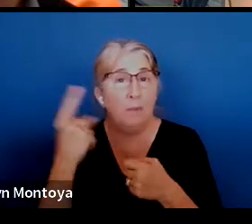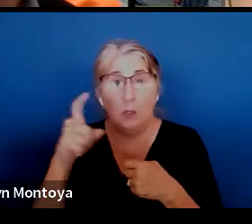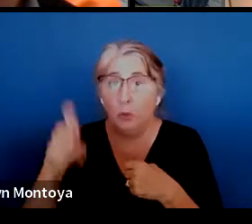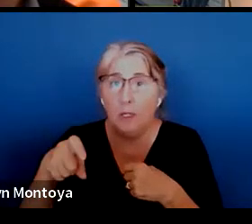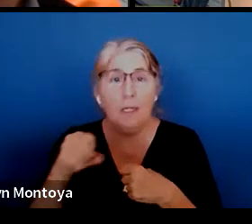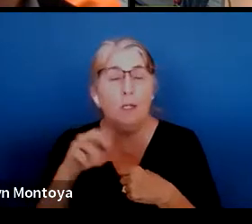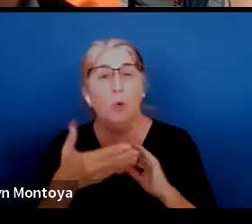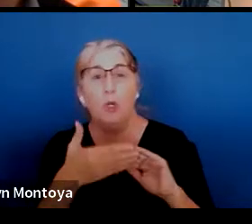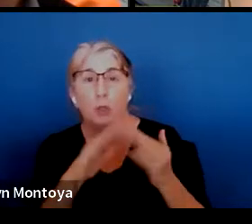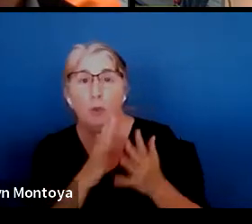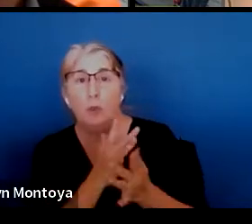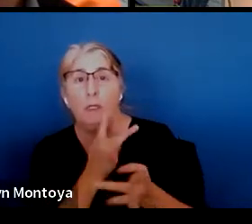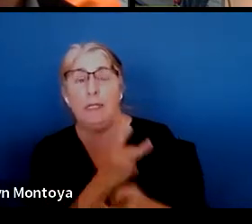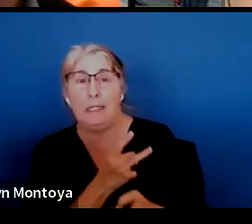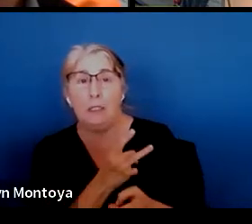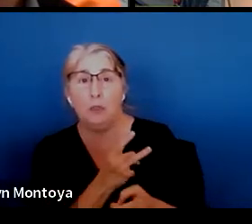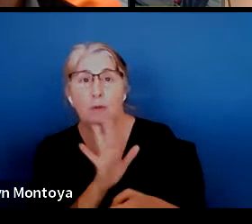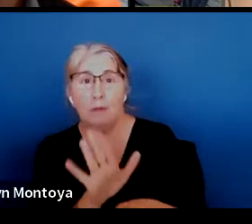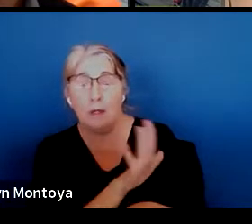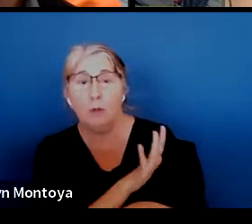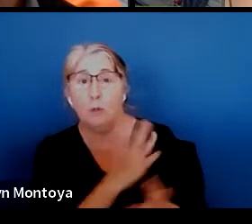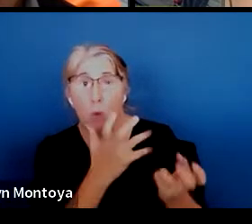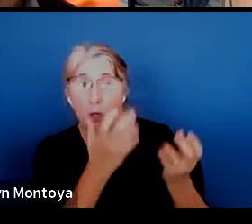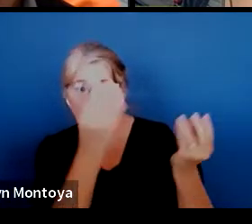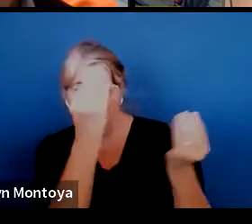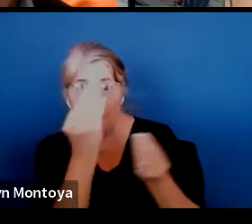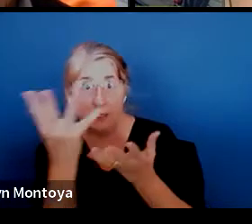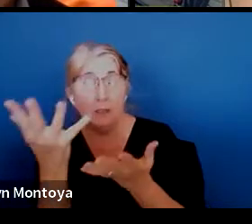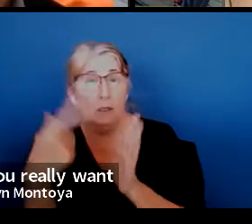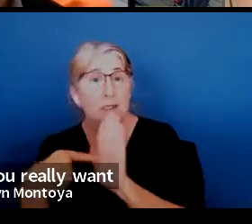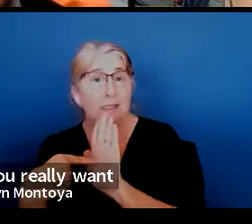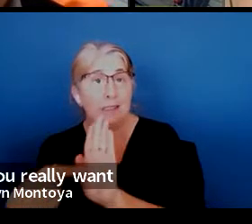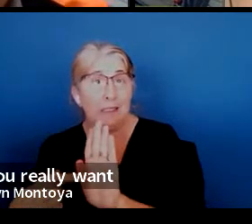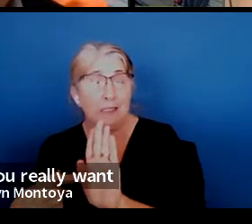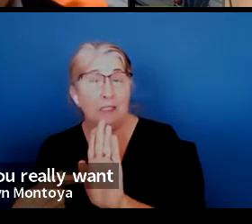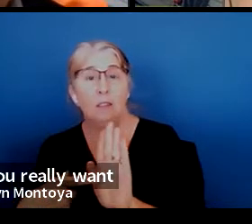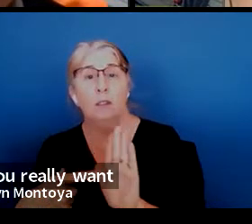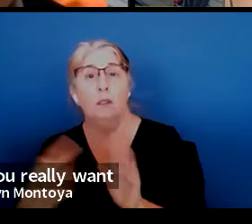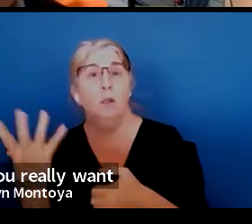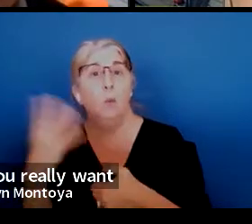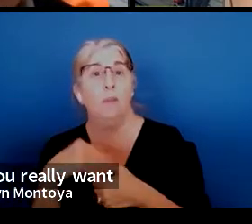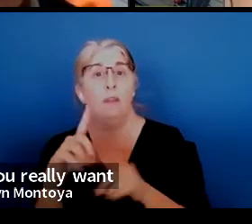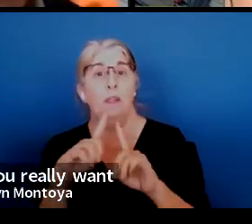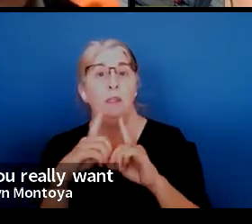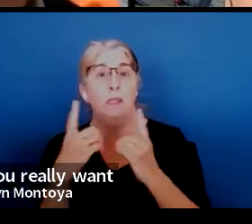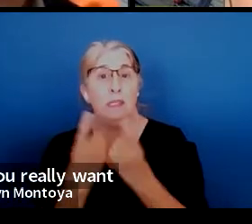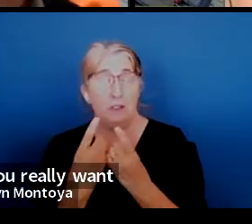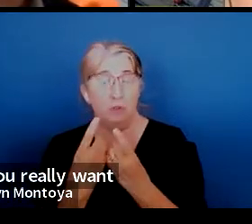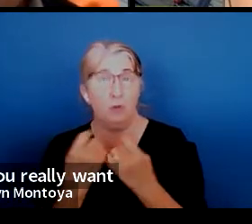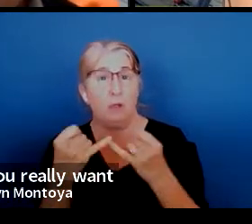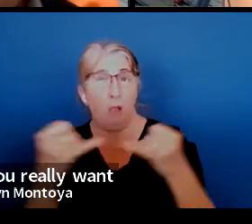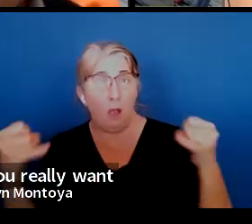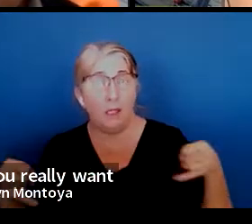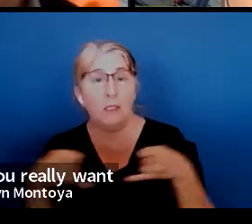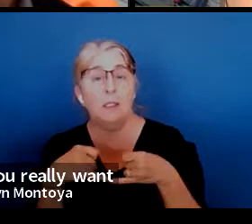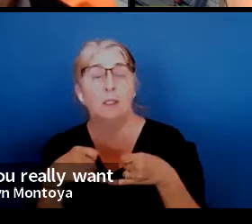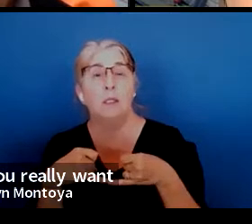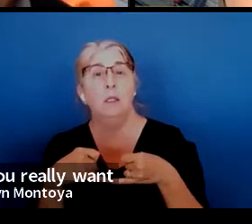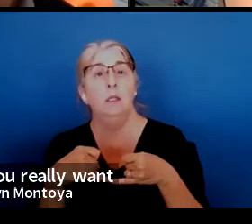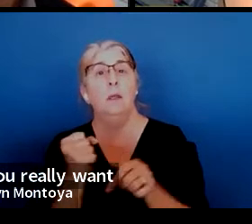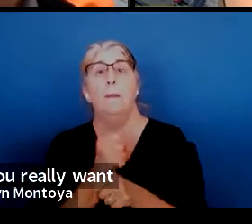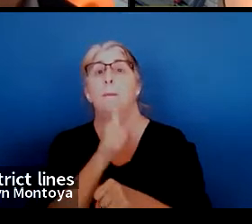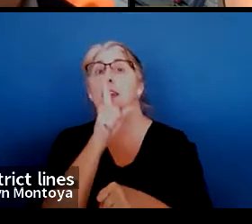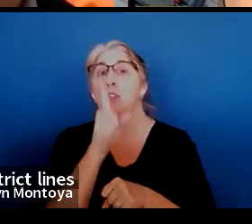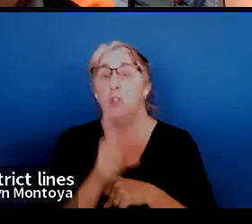to be seen within district lines, to make